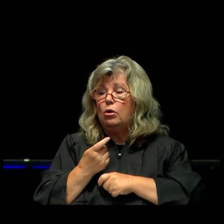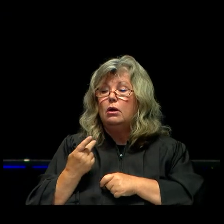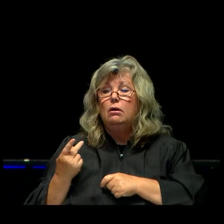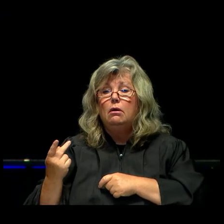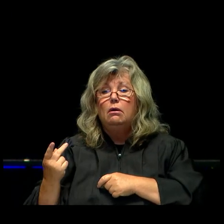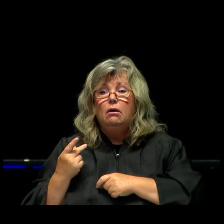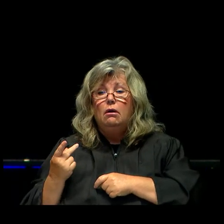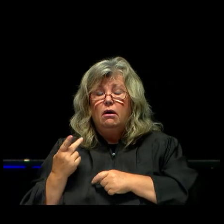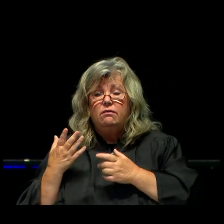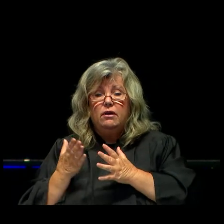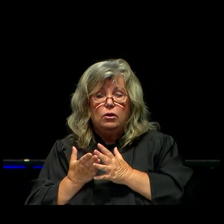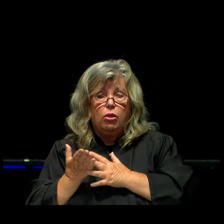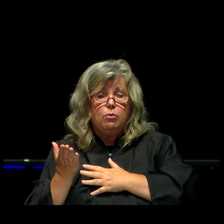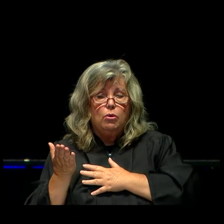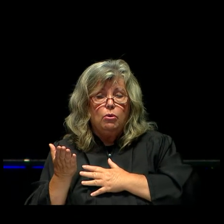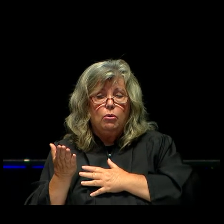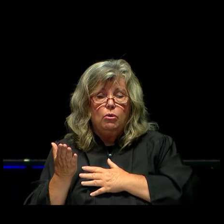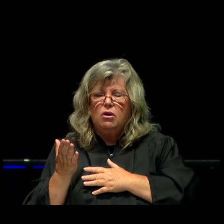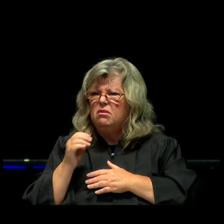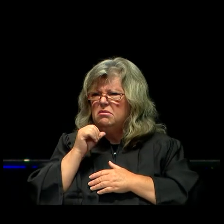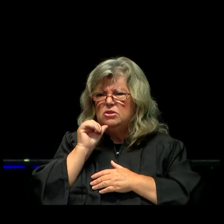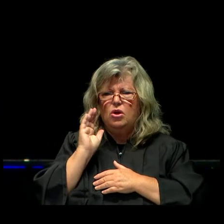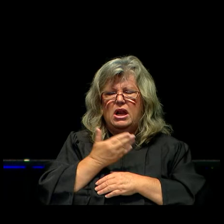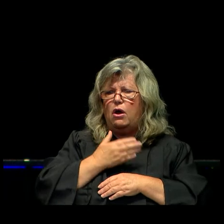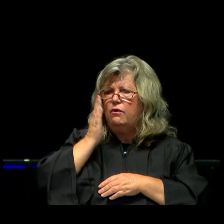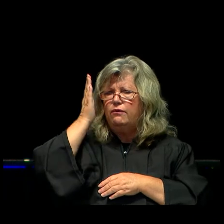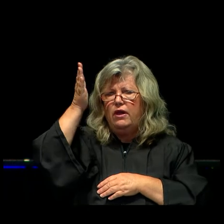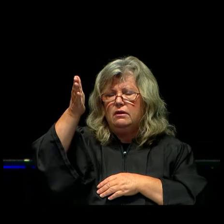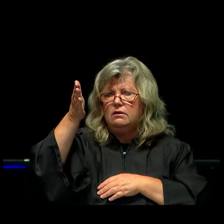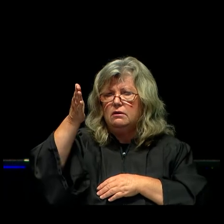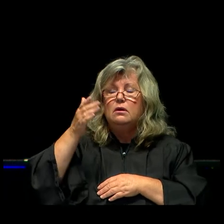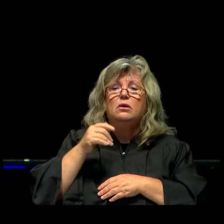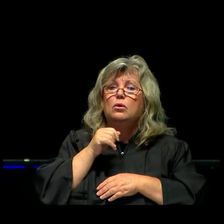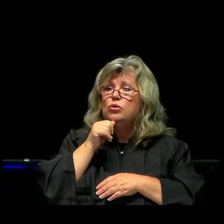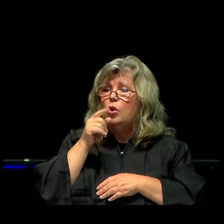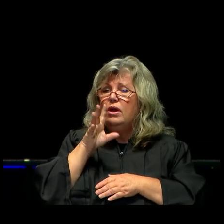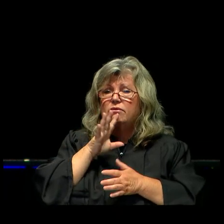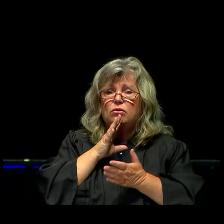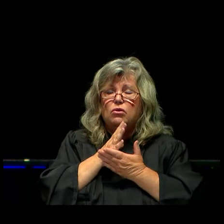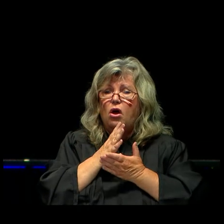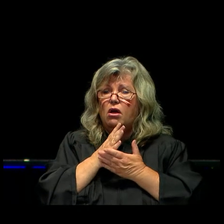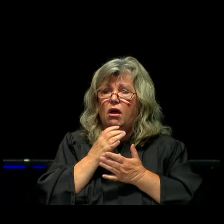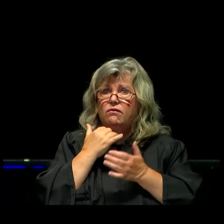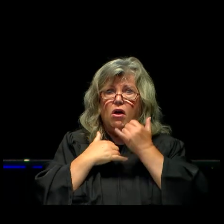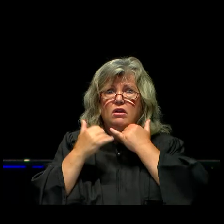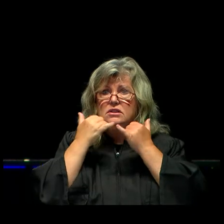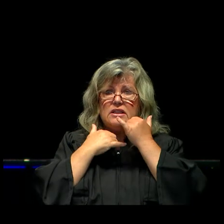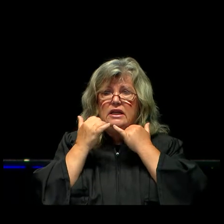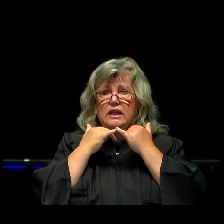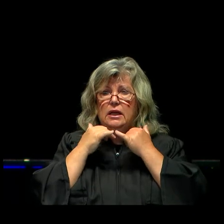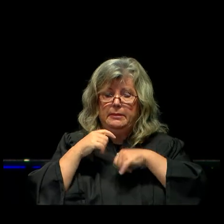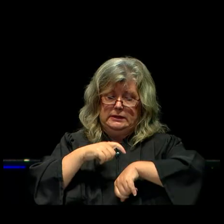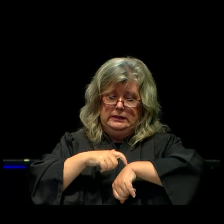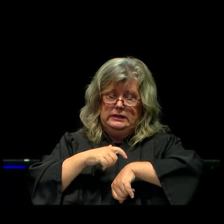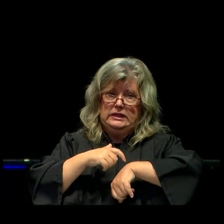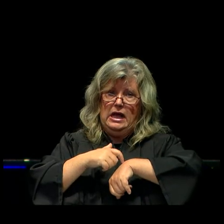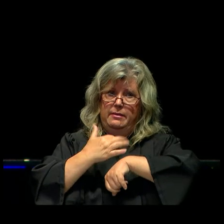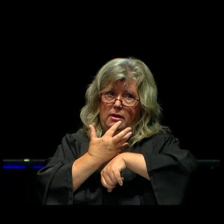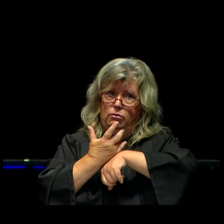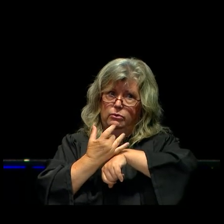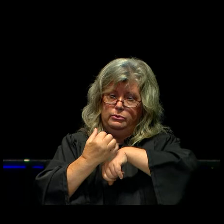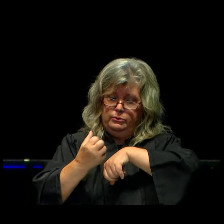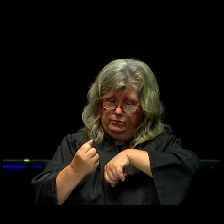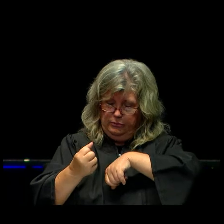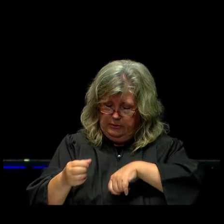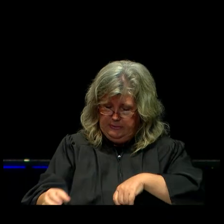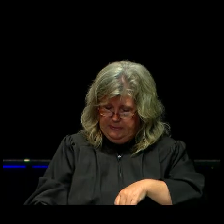been through that. This is not our fate. So let us not talk falsely now. The hour is getting late.